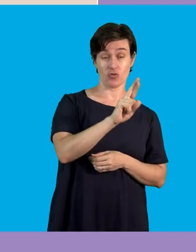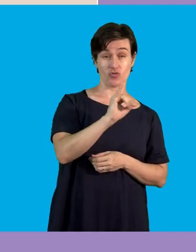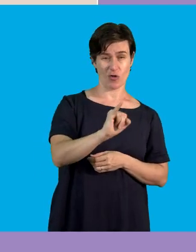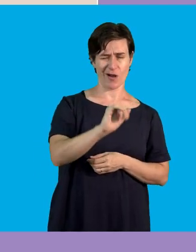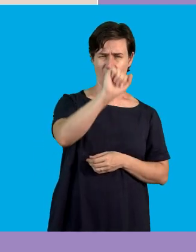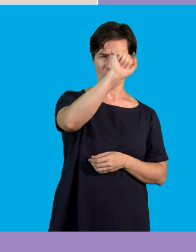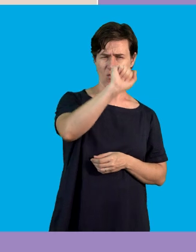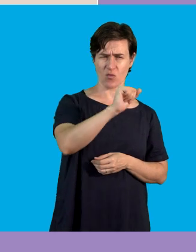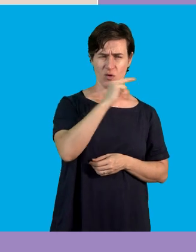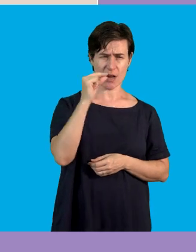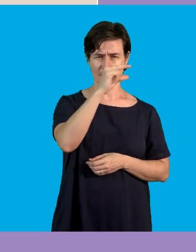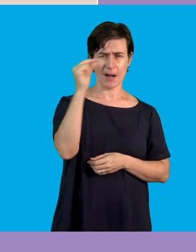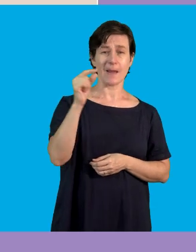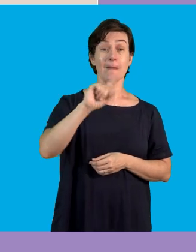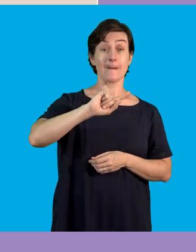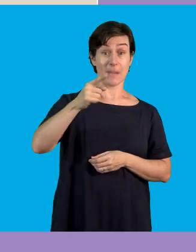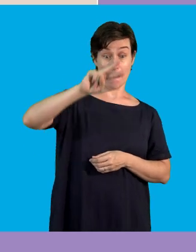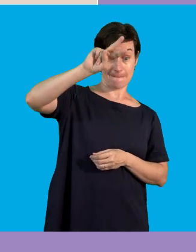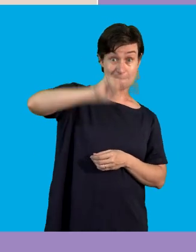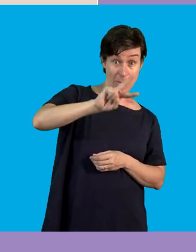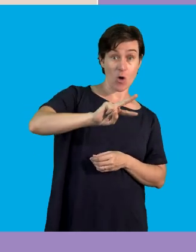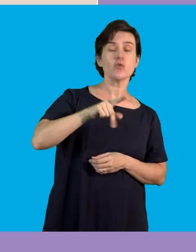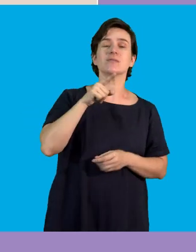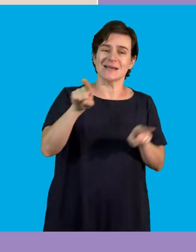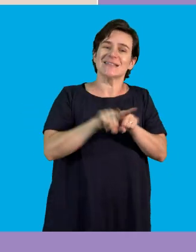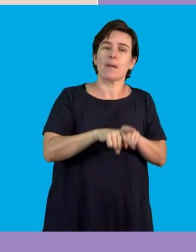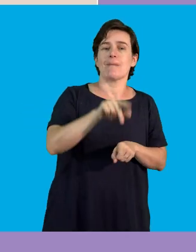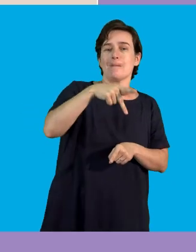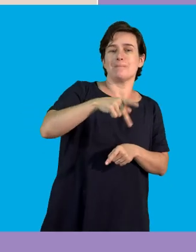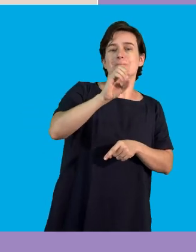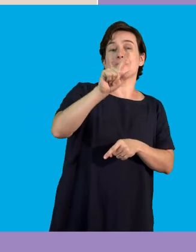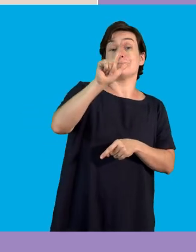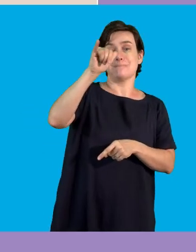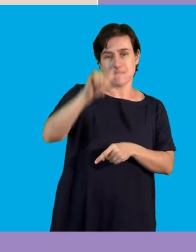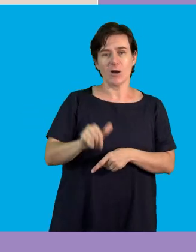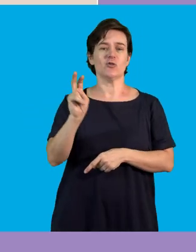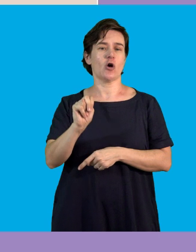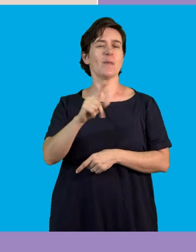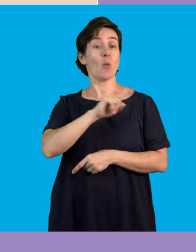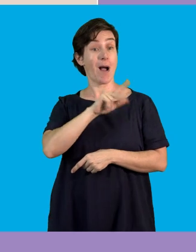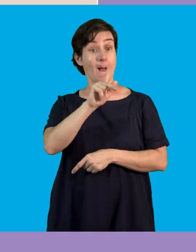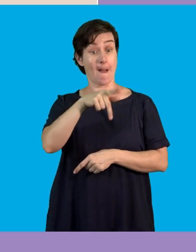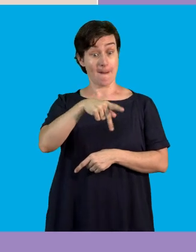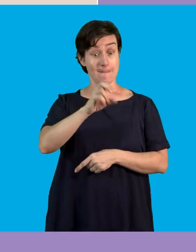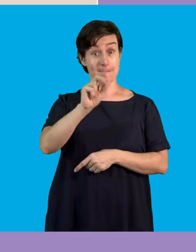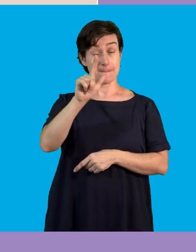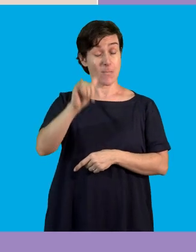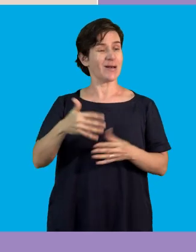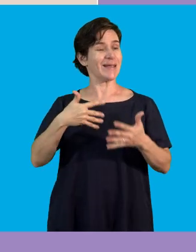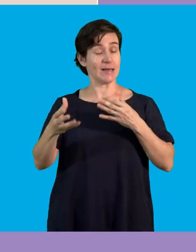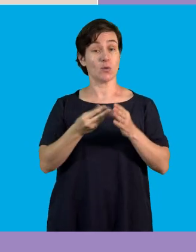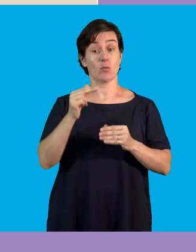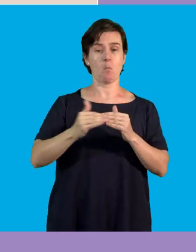a trinomial has its own name, but they are all polynomials as long as they have two or more terms. Let's make an example